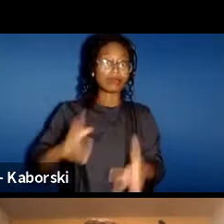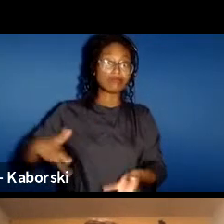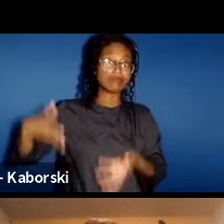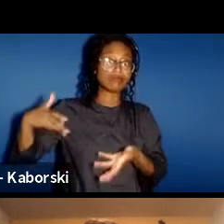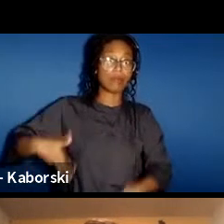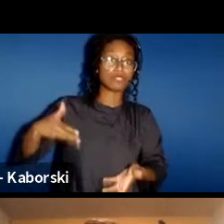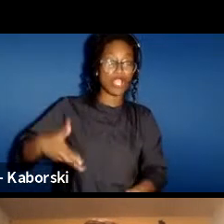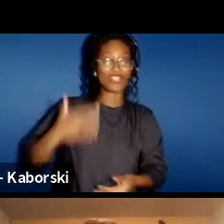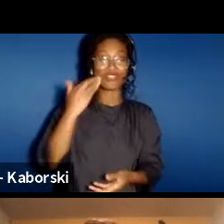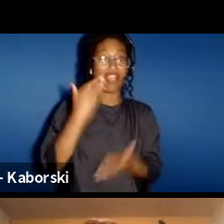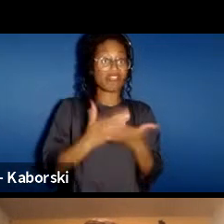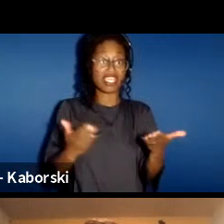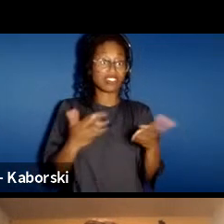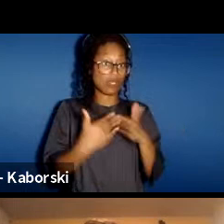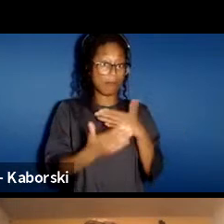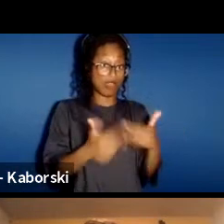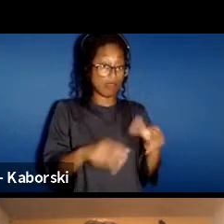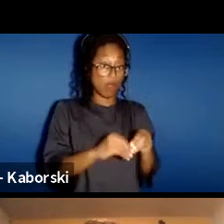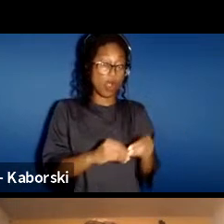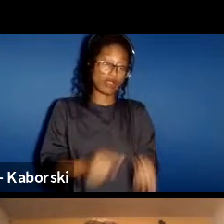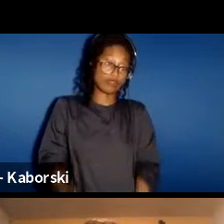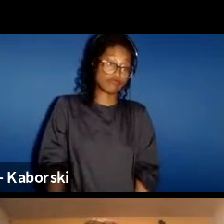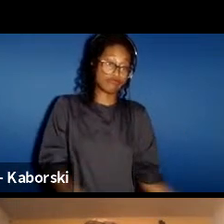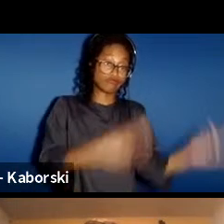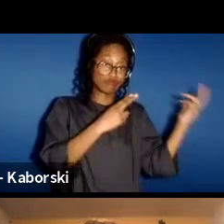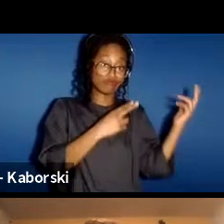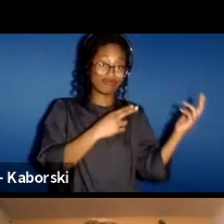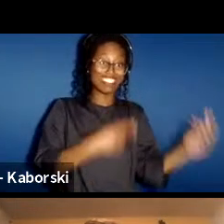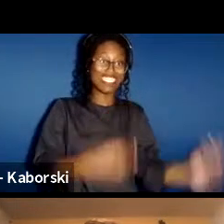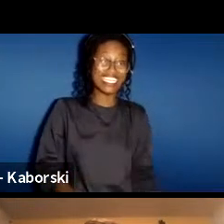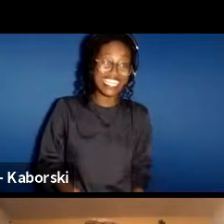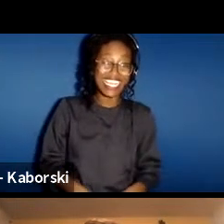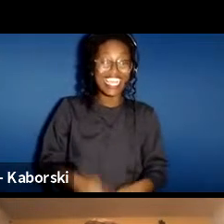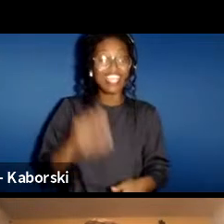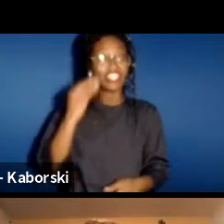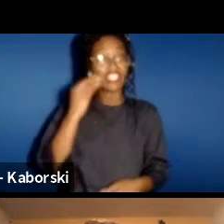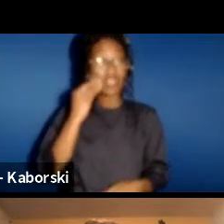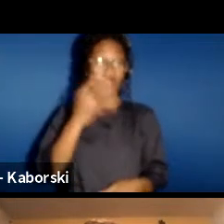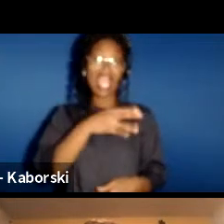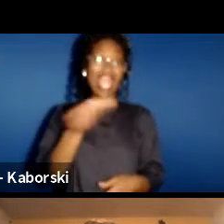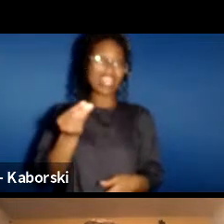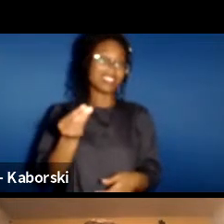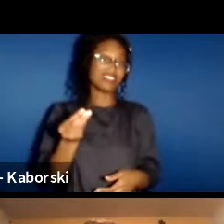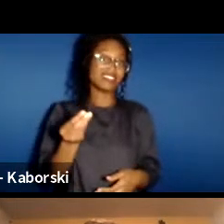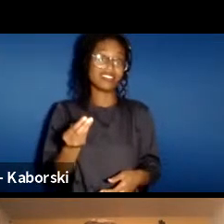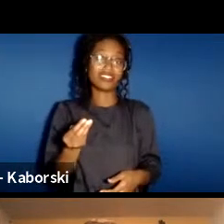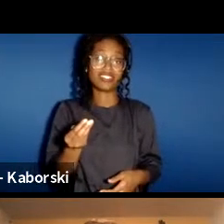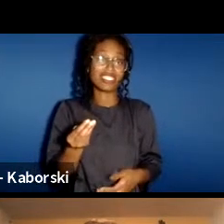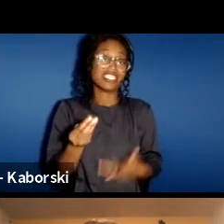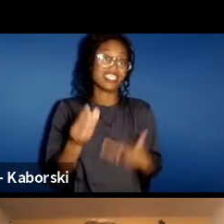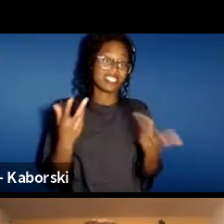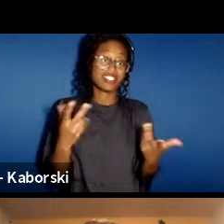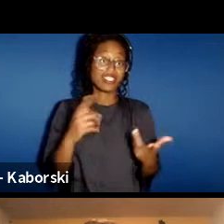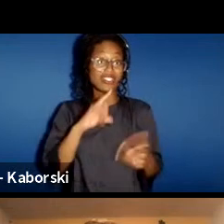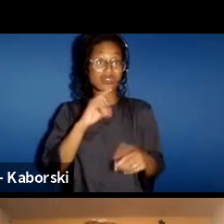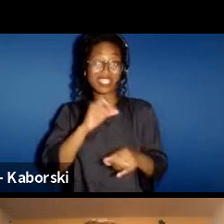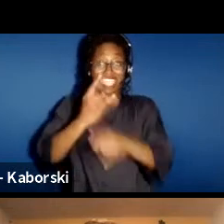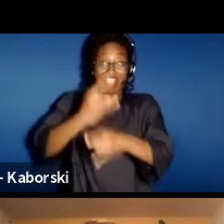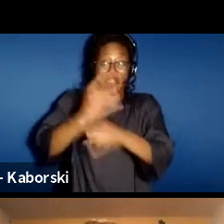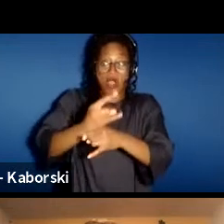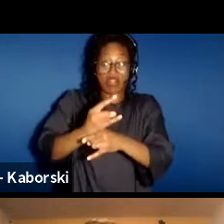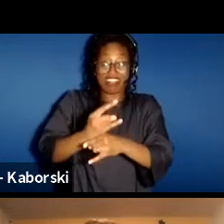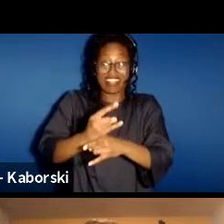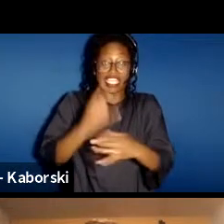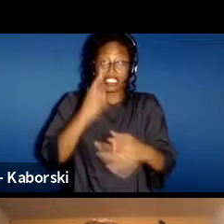like the things that don't matter anymore just get jettisoned into it. And you know, it's alcohol, guys. It's liquor.